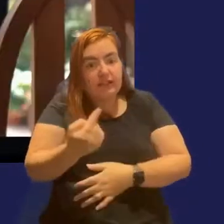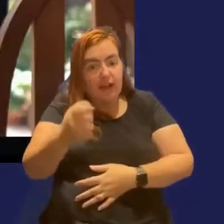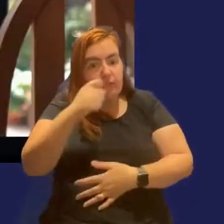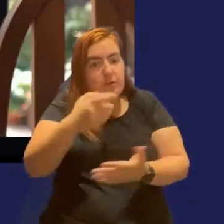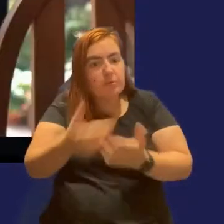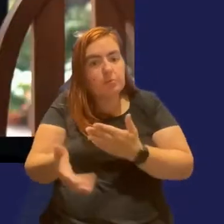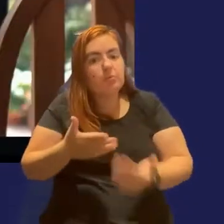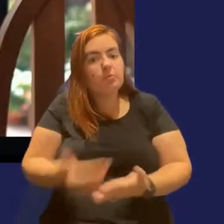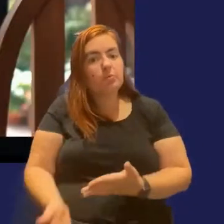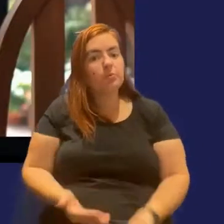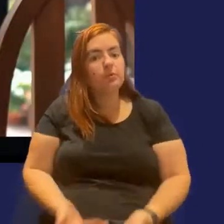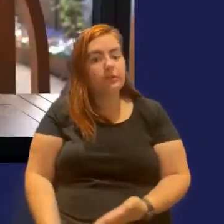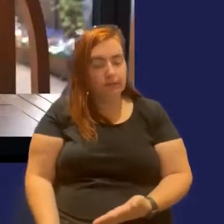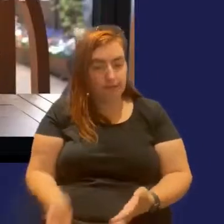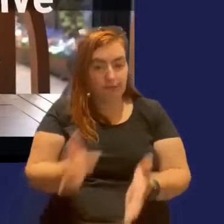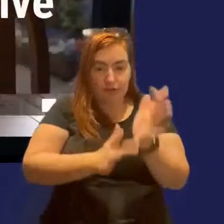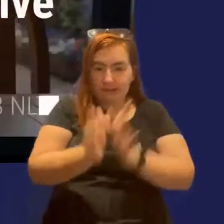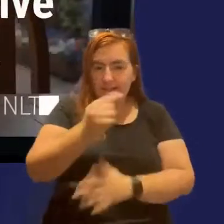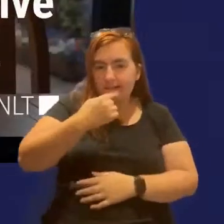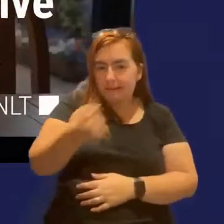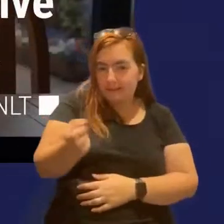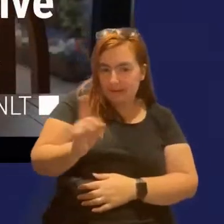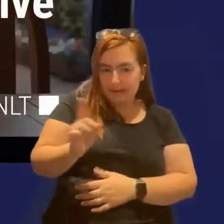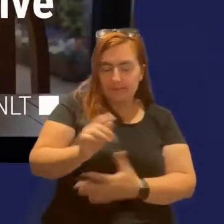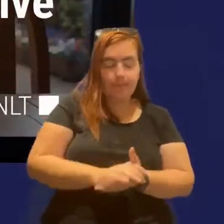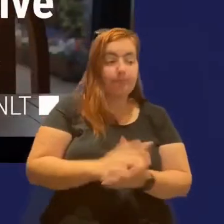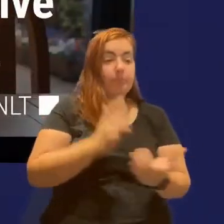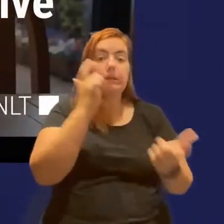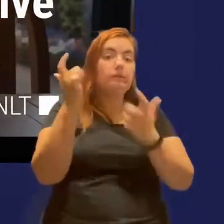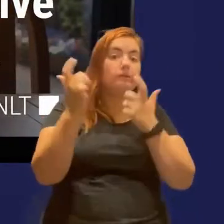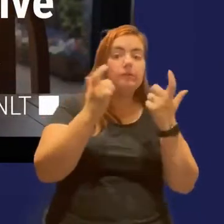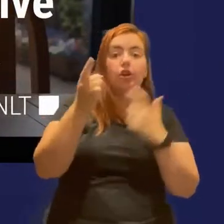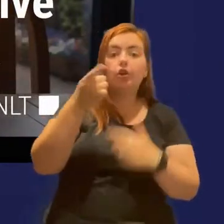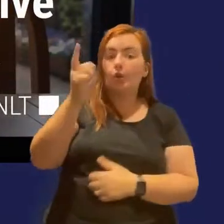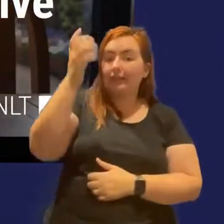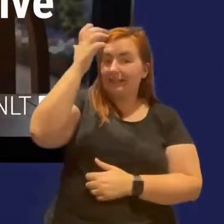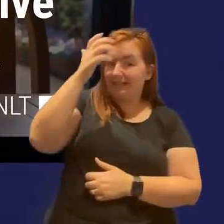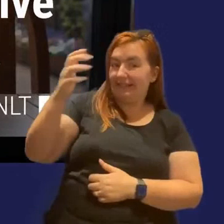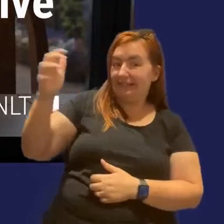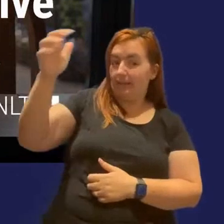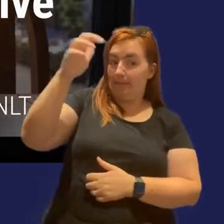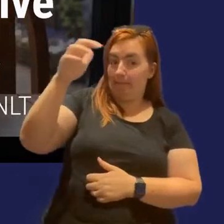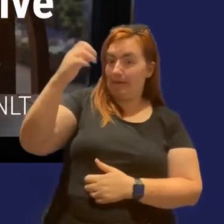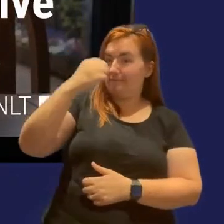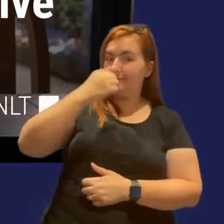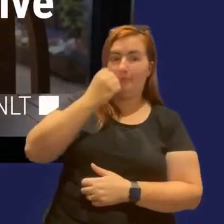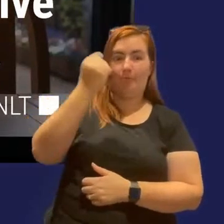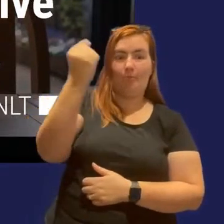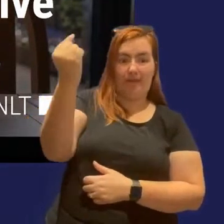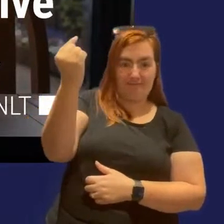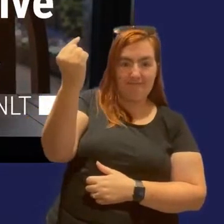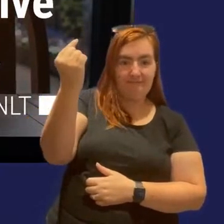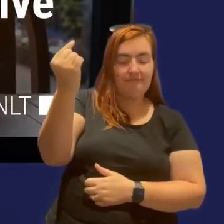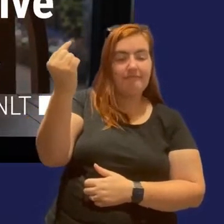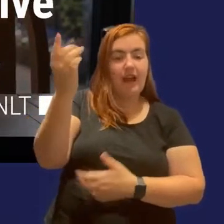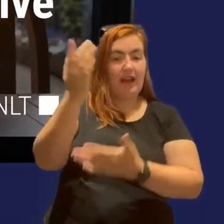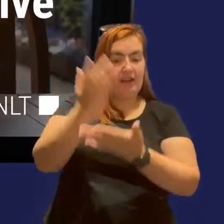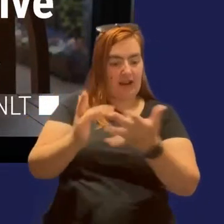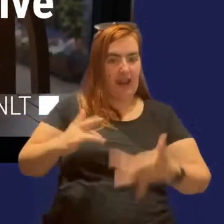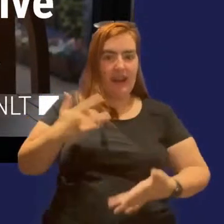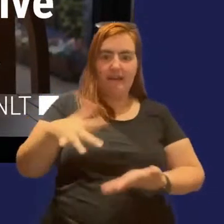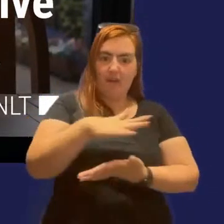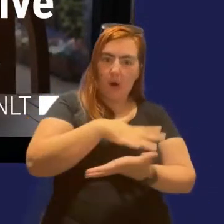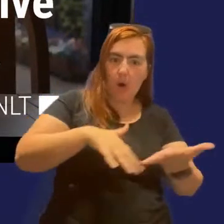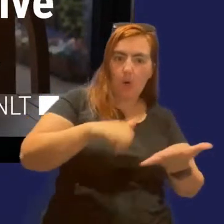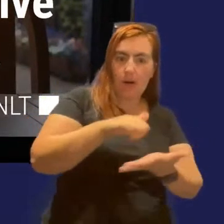sorted. This is what he says: seek the kingdom of God above all else and live righteously, and